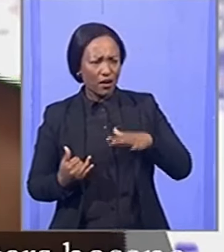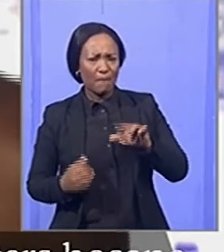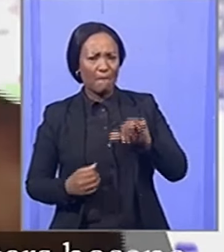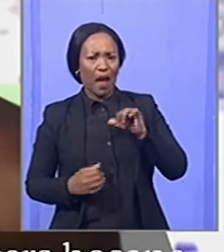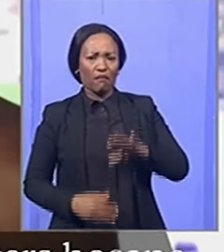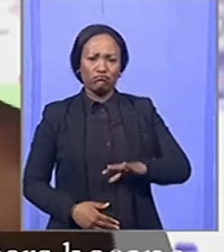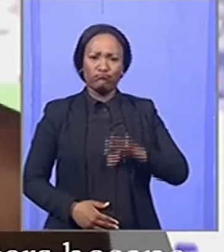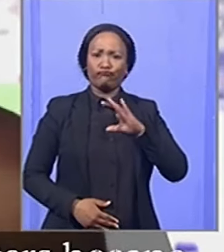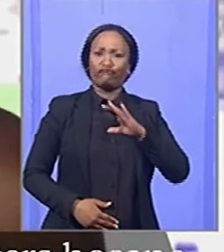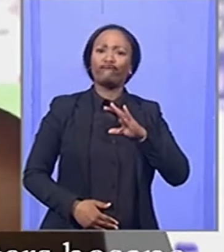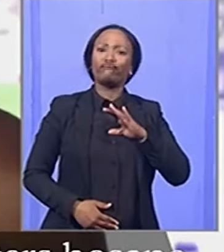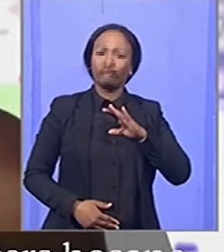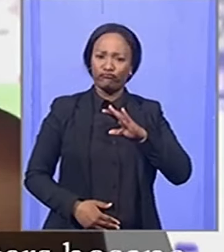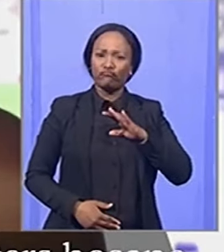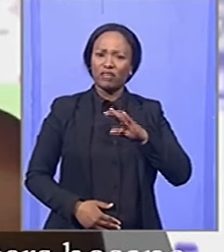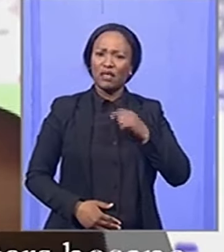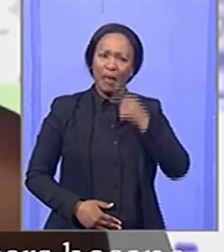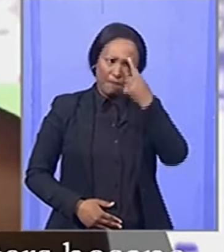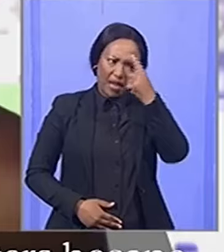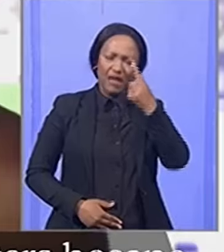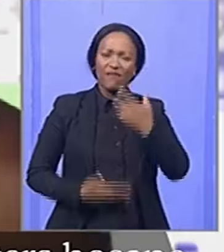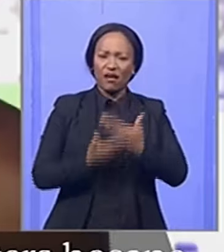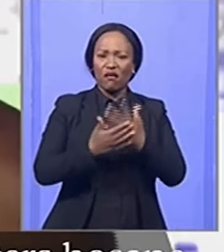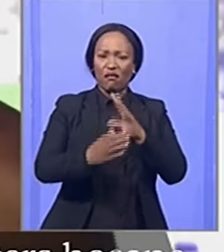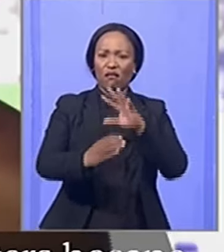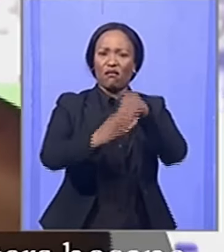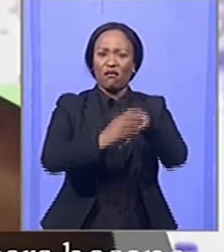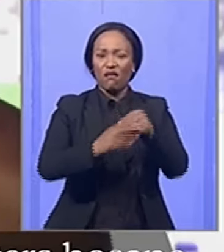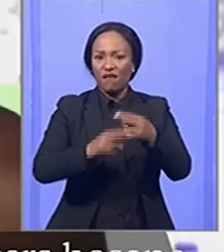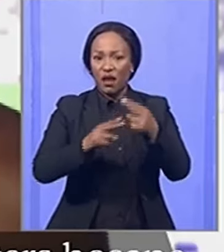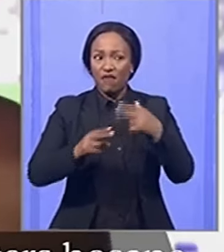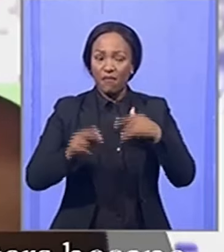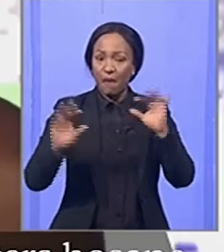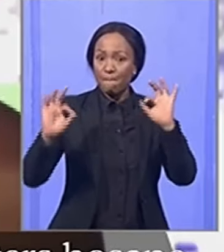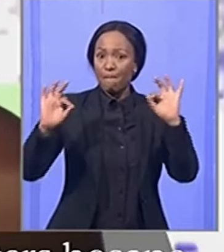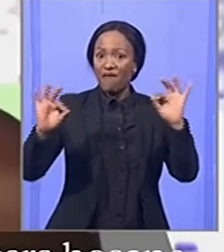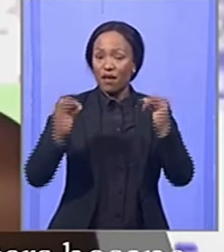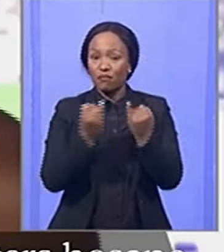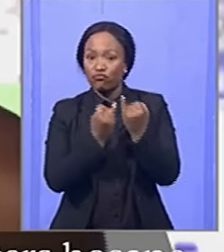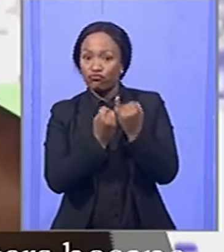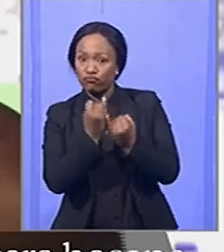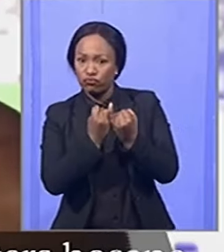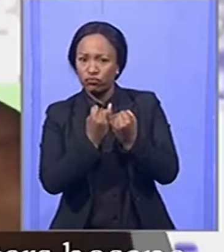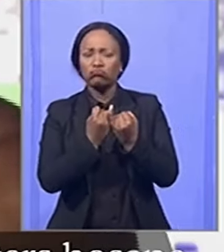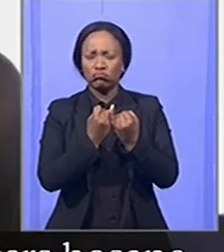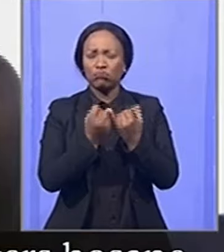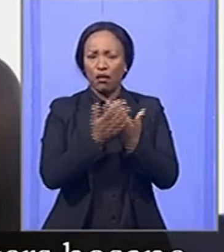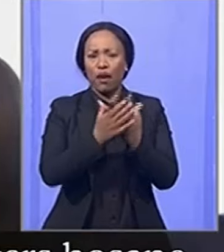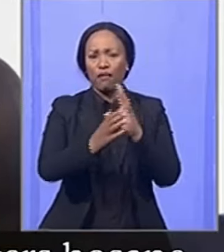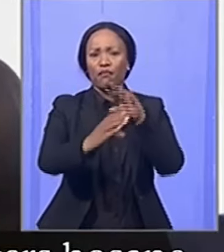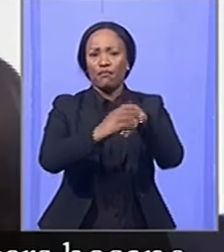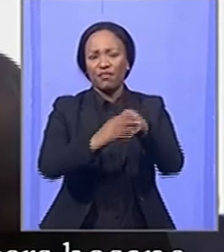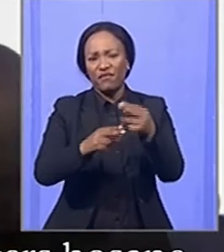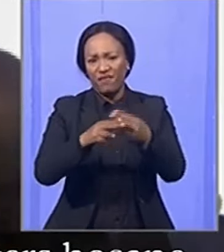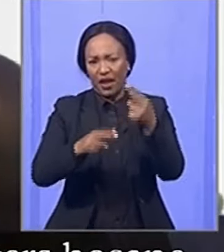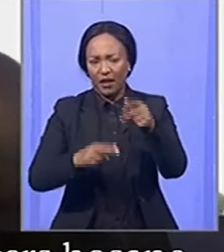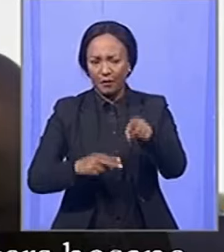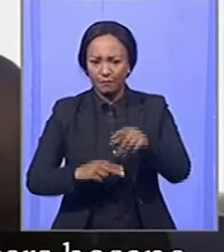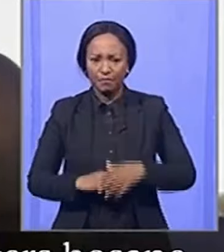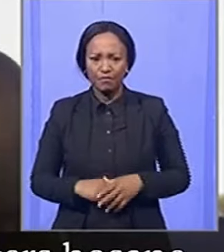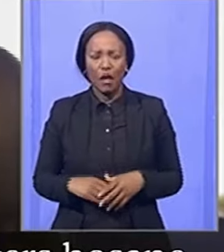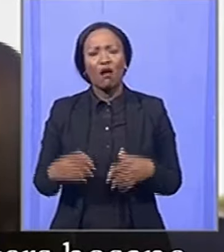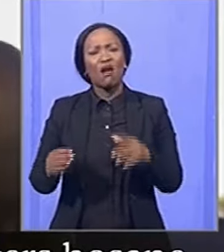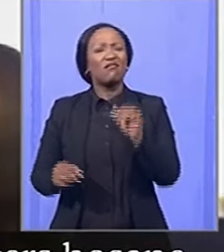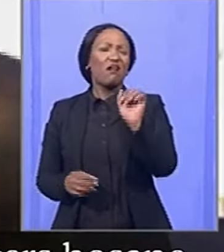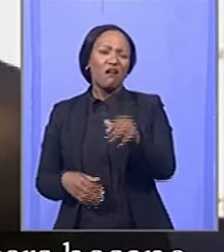final. Because I believe I can make the final, and I know if I execute the perfect race, I'm definitely a contender. Yeah, man, this is an amazing